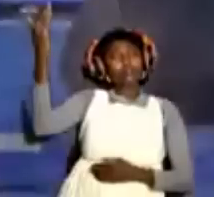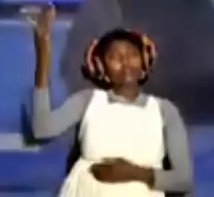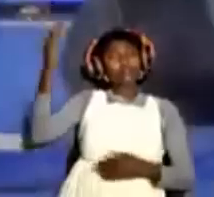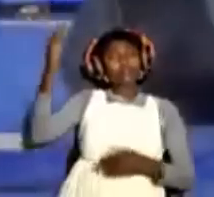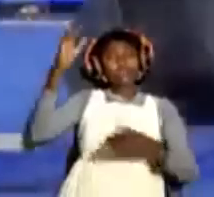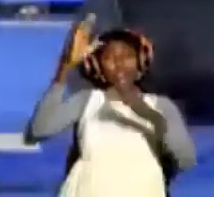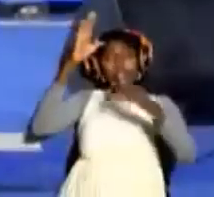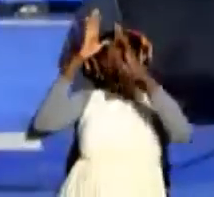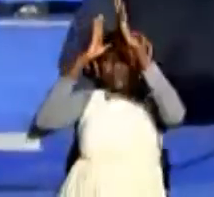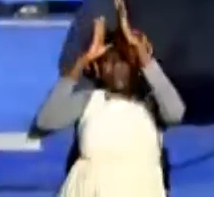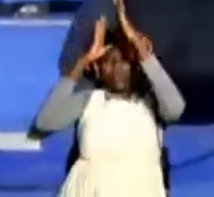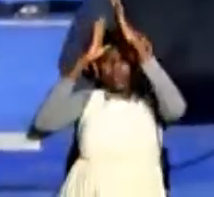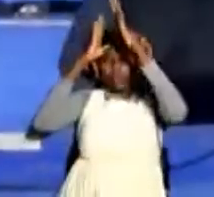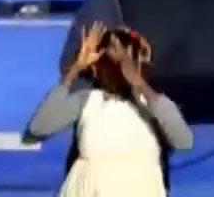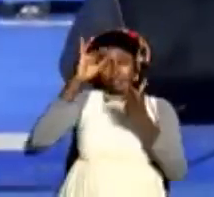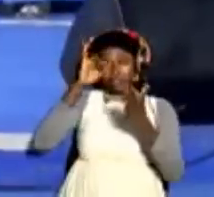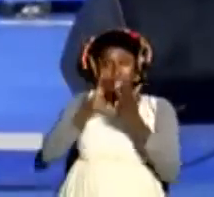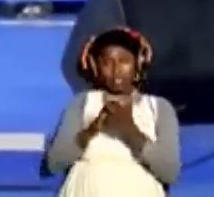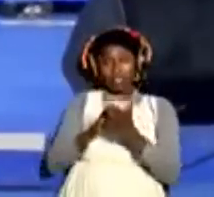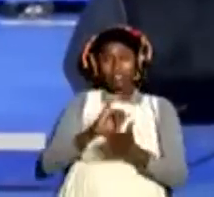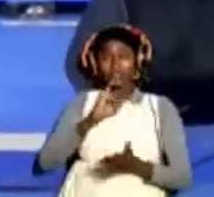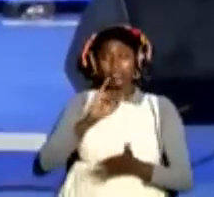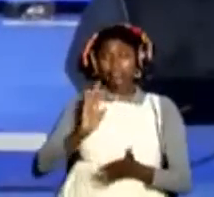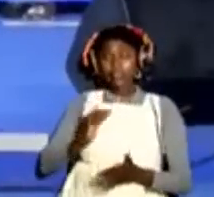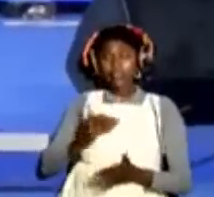Our Father, that's our cry this night.